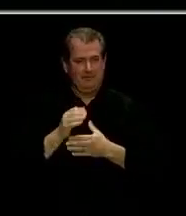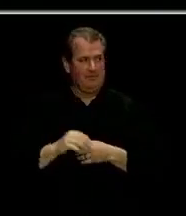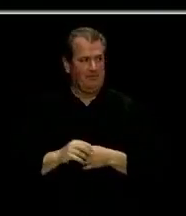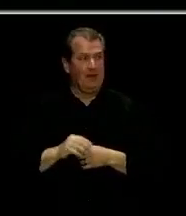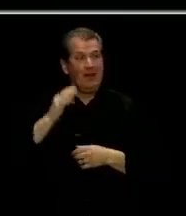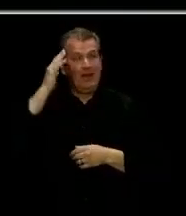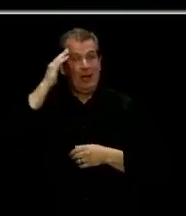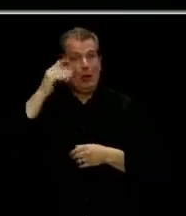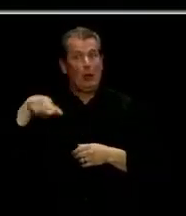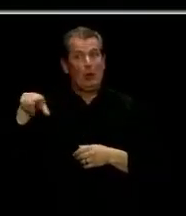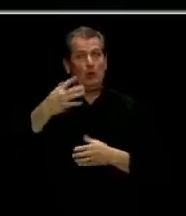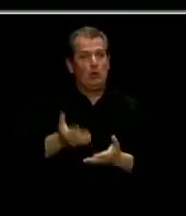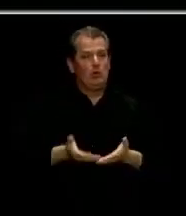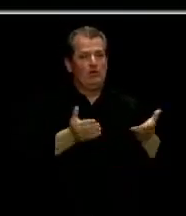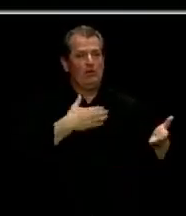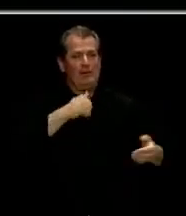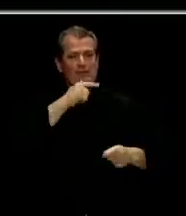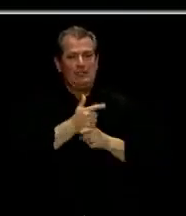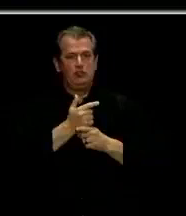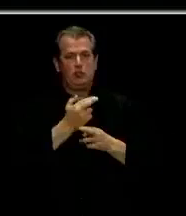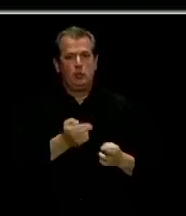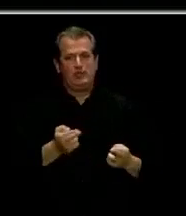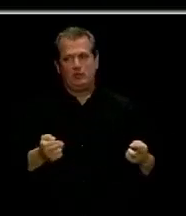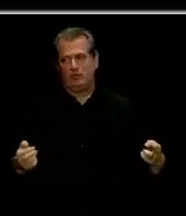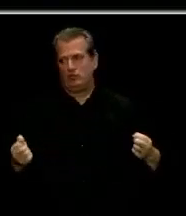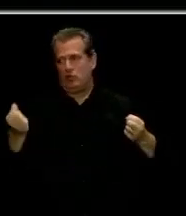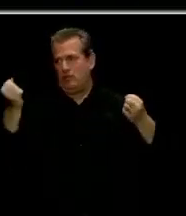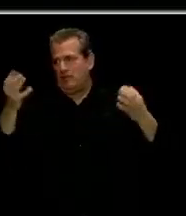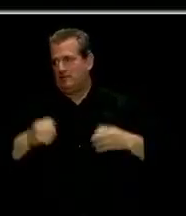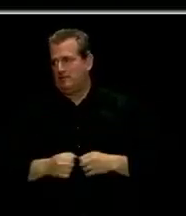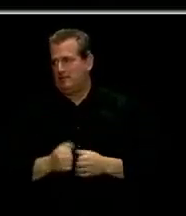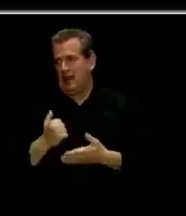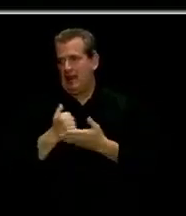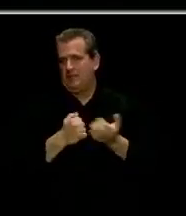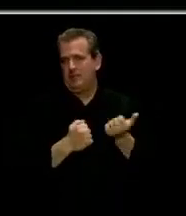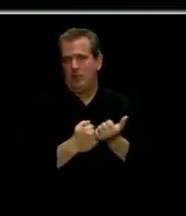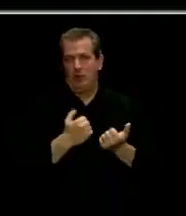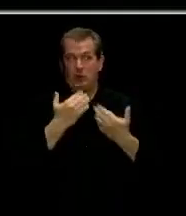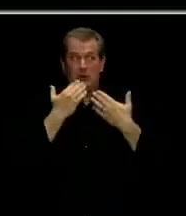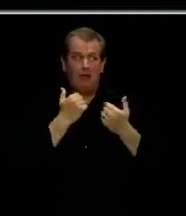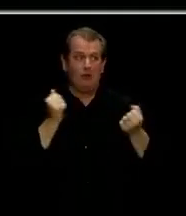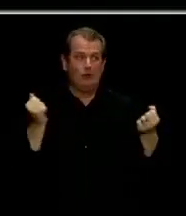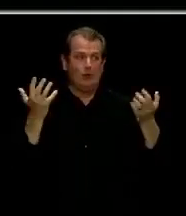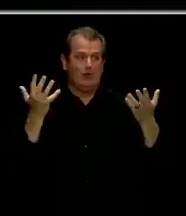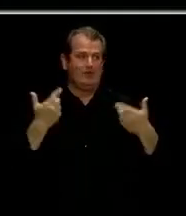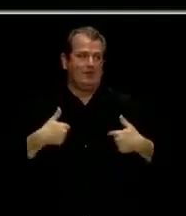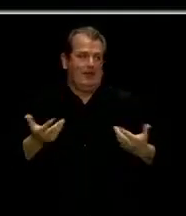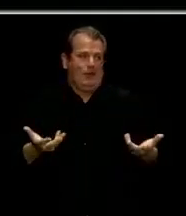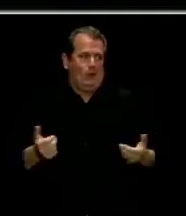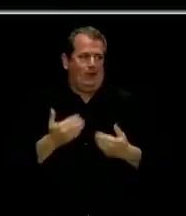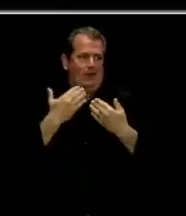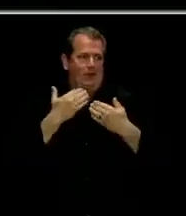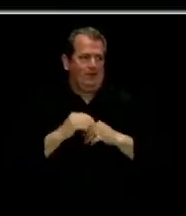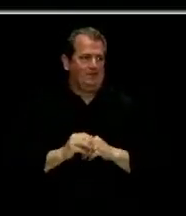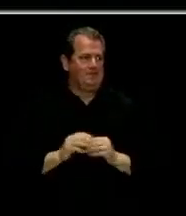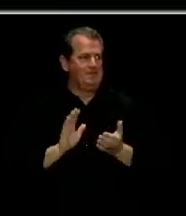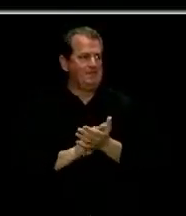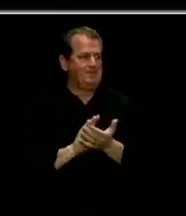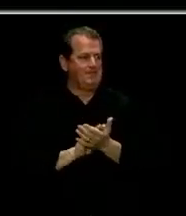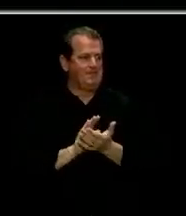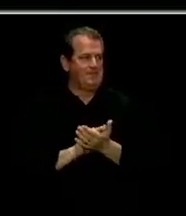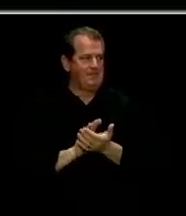the resources and the great work achieved here constantly. So again, thankful for the opportunity to be here. Thank